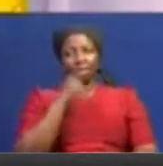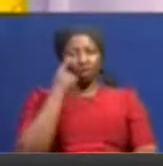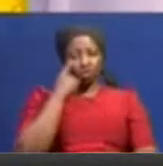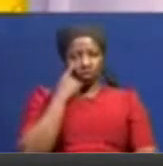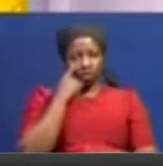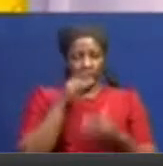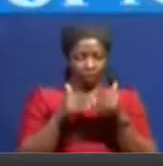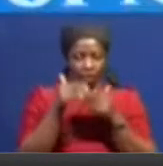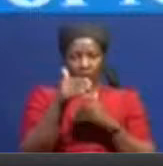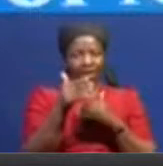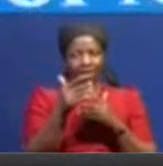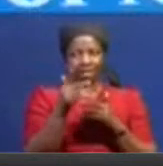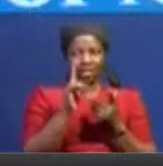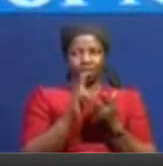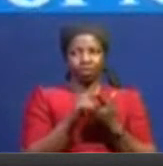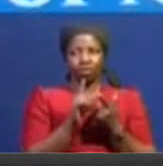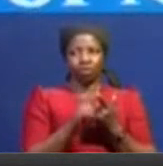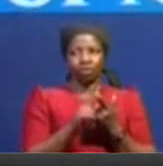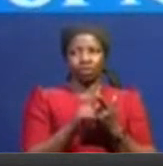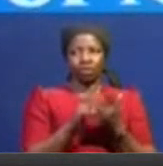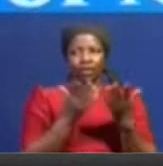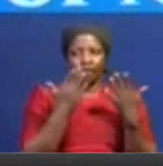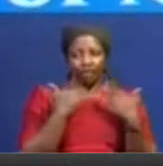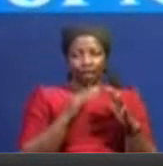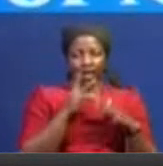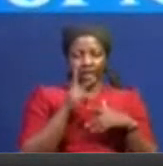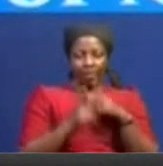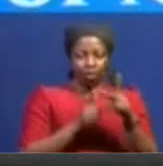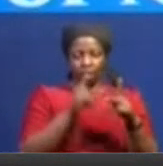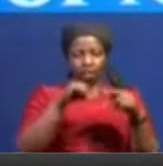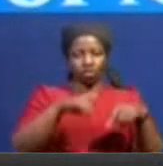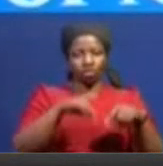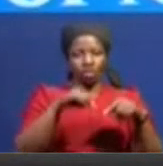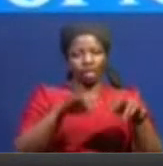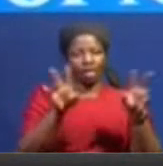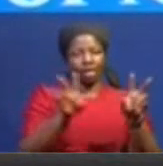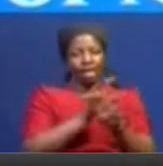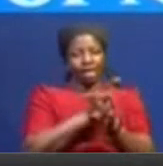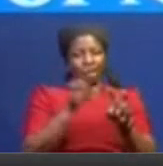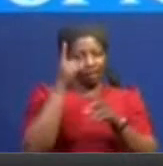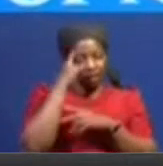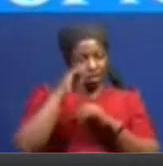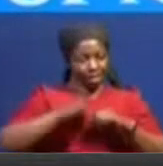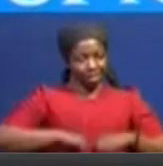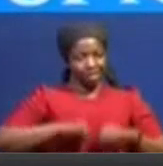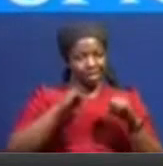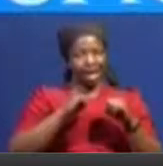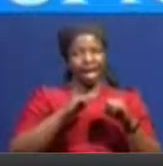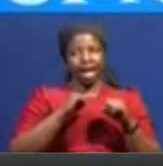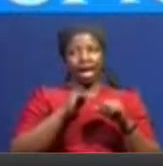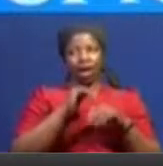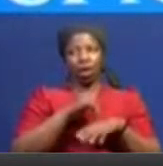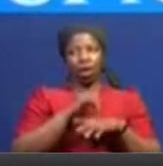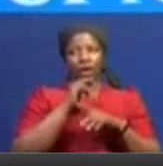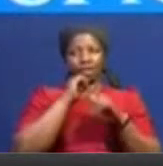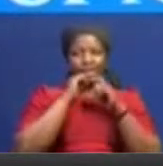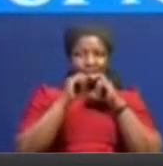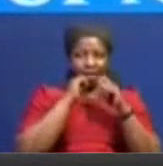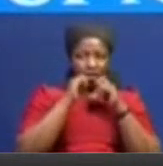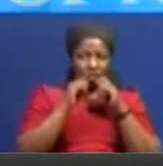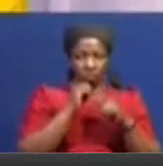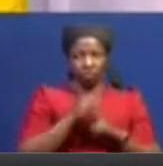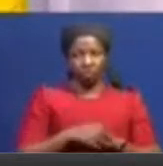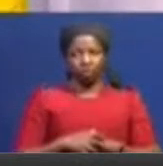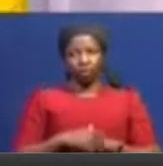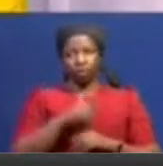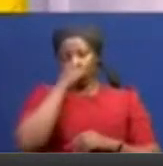forward to finishing this process today of looking for chair in terms of interviews. And